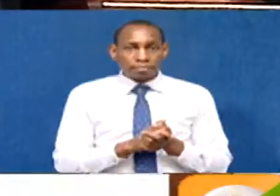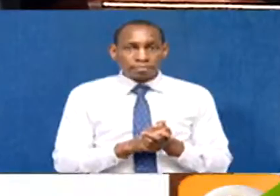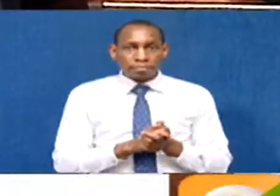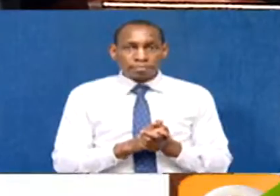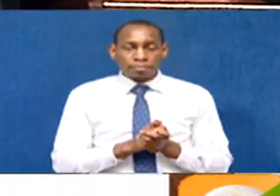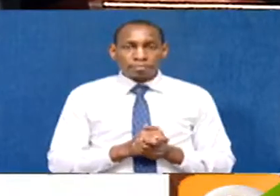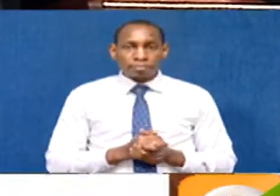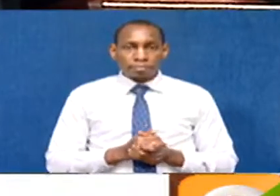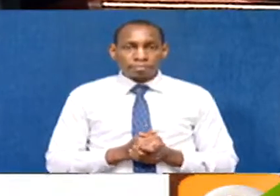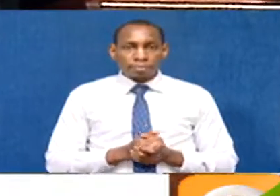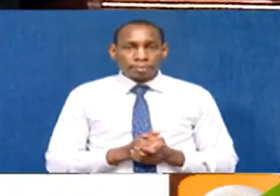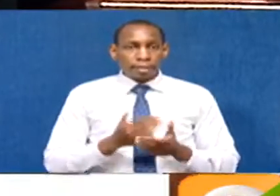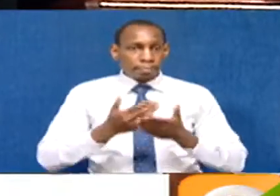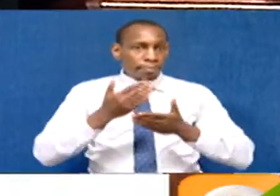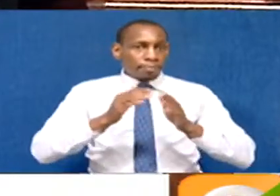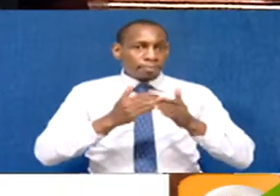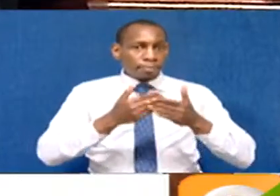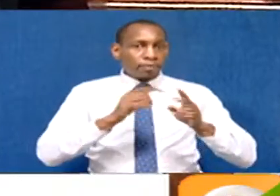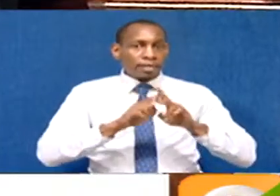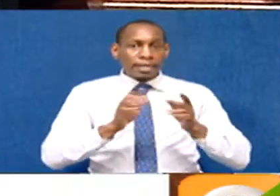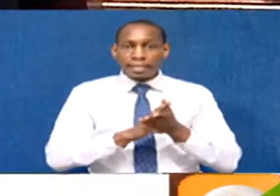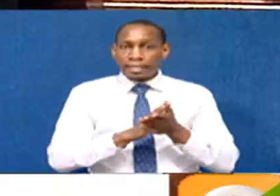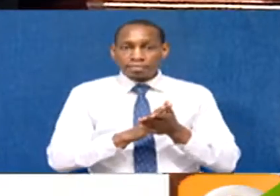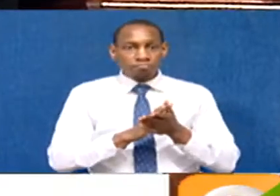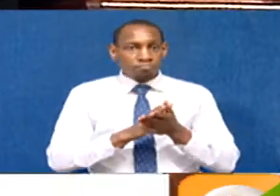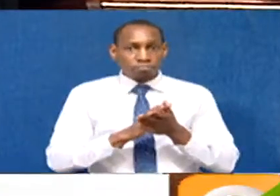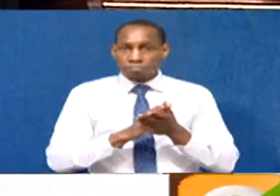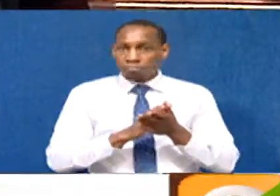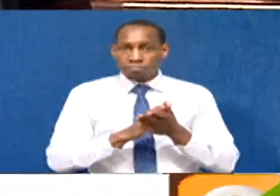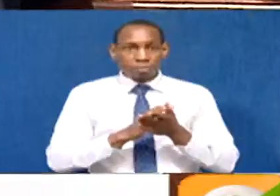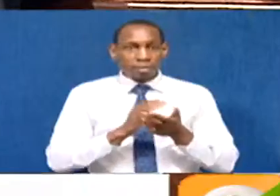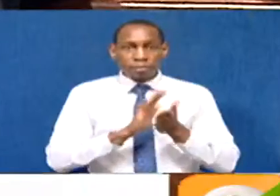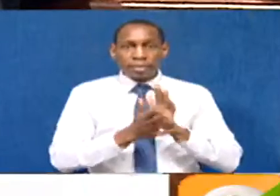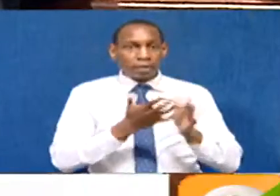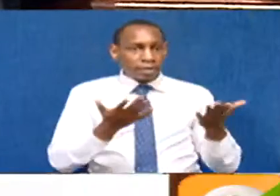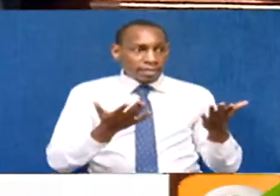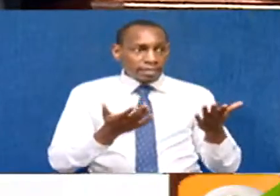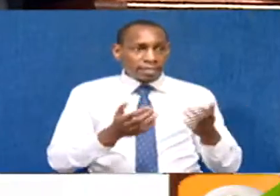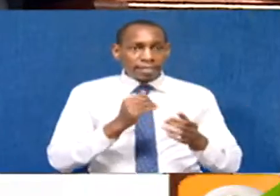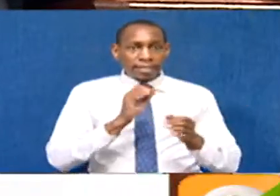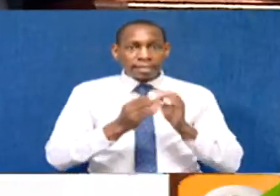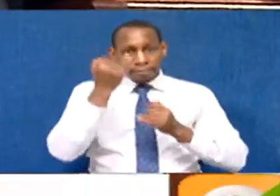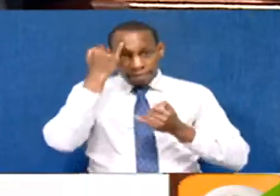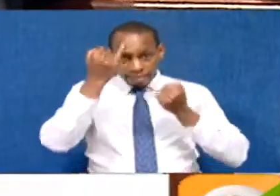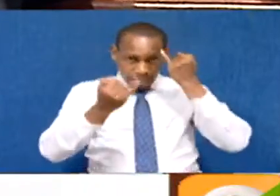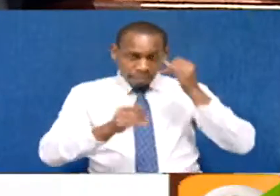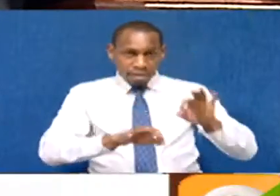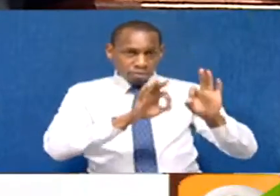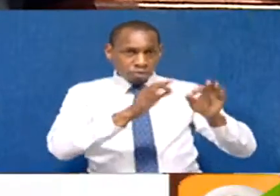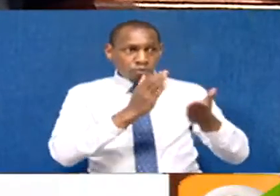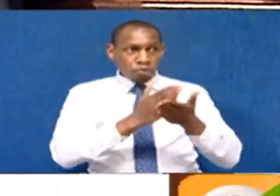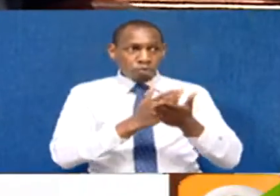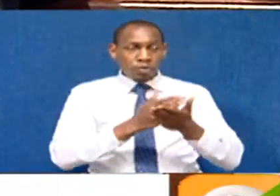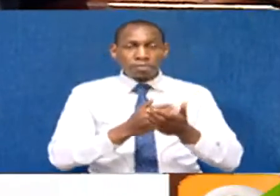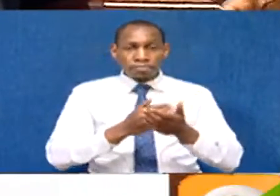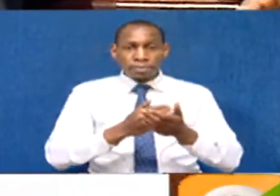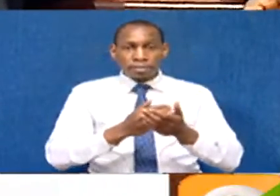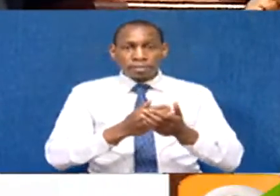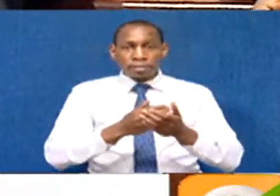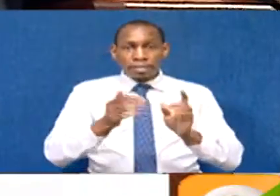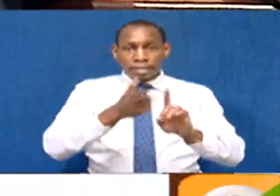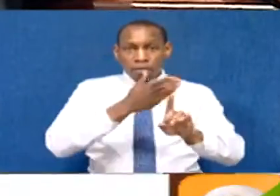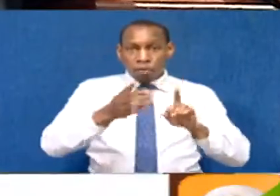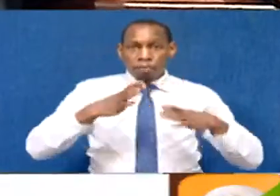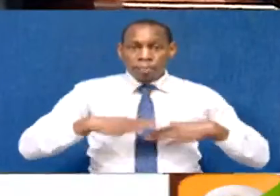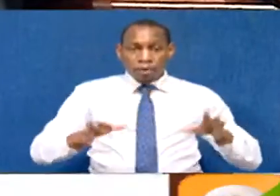my own experience. No. I started with nothing. And if your ideas are good, they will convince people and people will